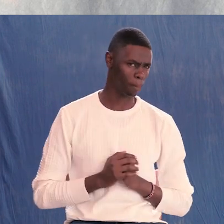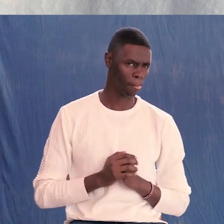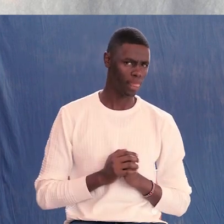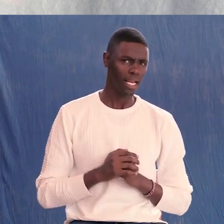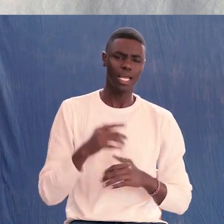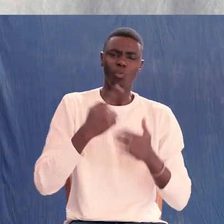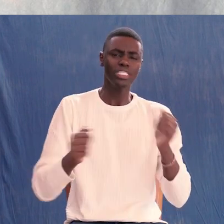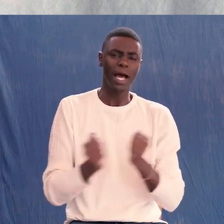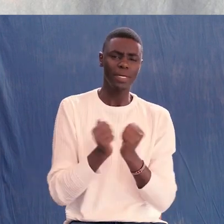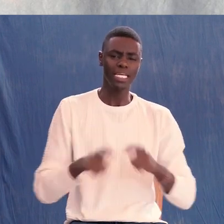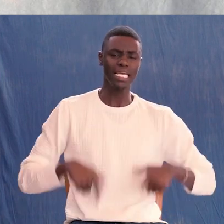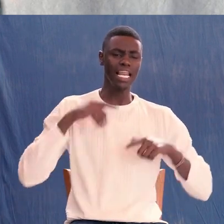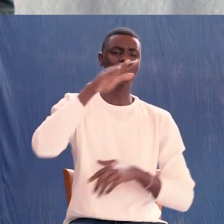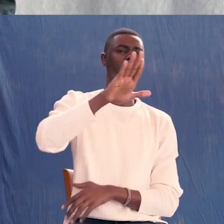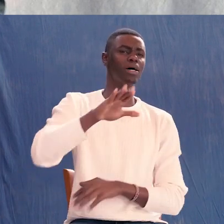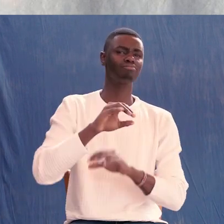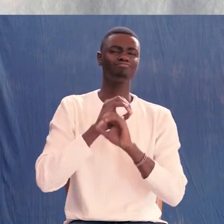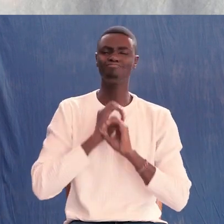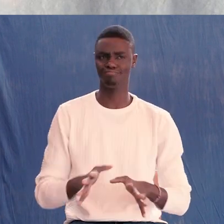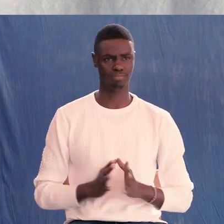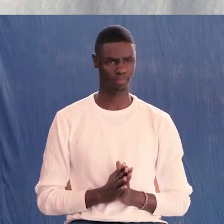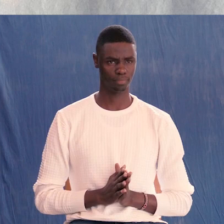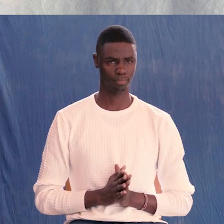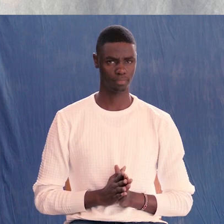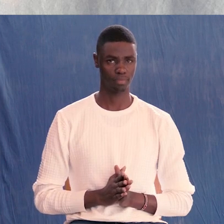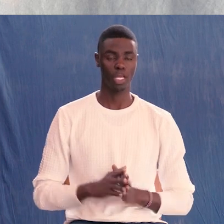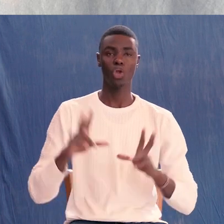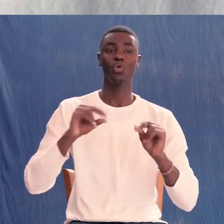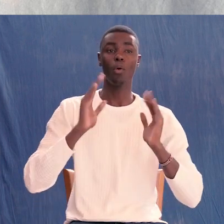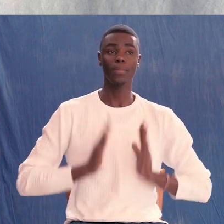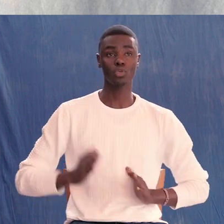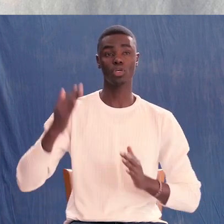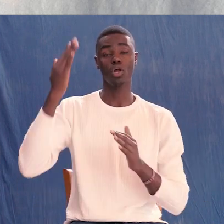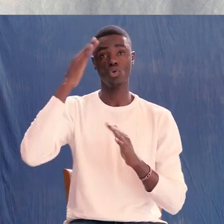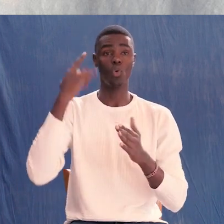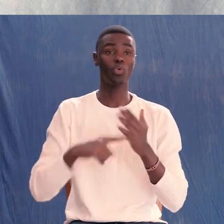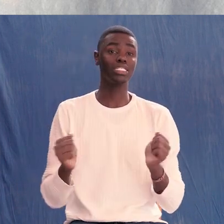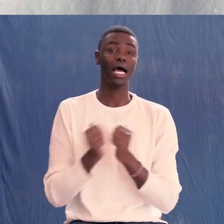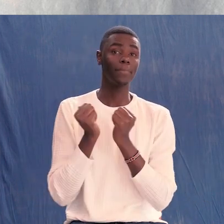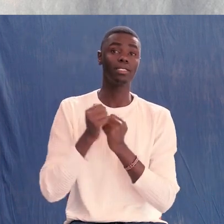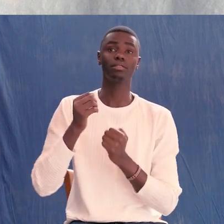what's going on in the inner thought life. Nobody knows what's happening back at the ranch.